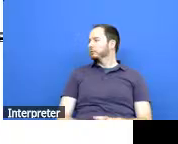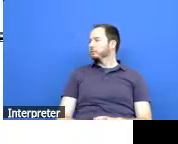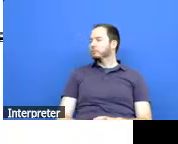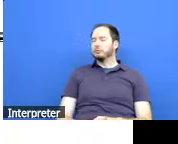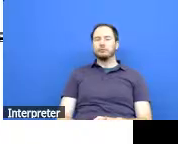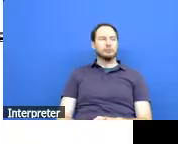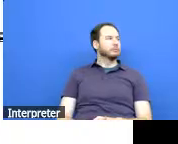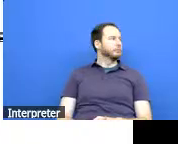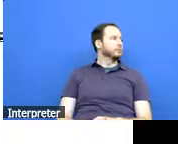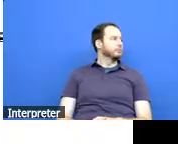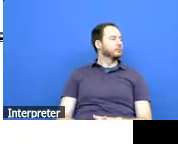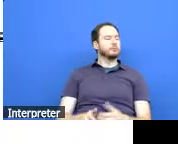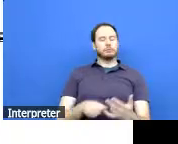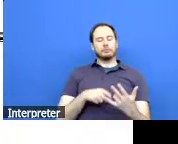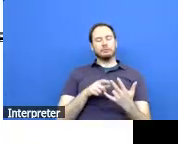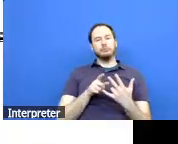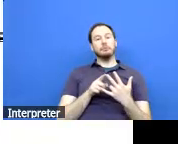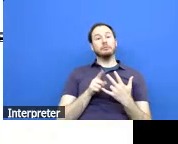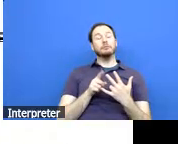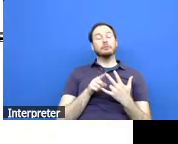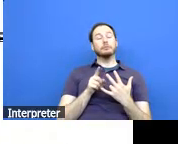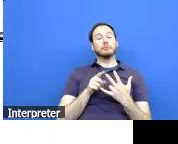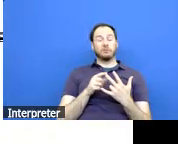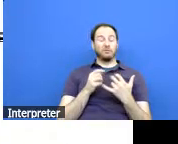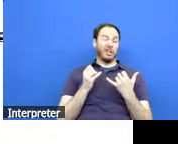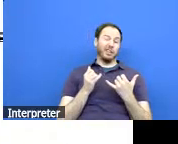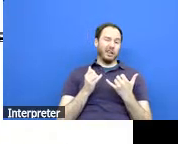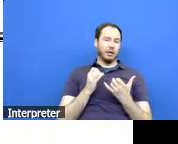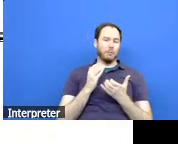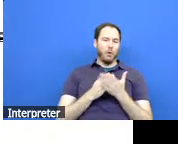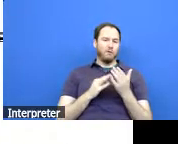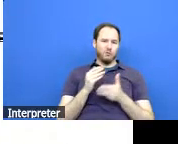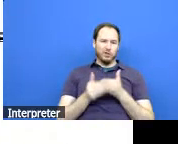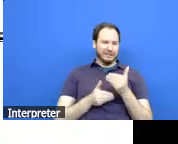No, this is, yeah, so just point of procedure.